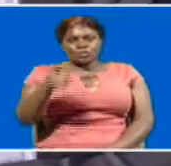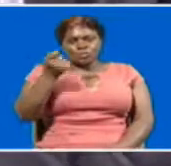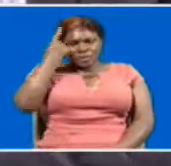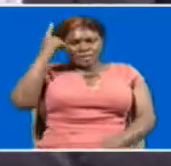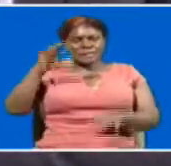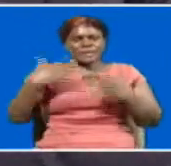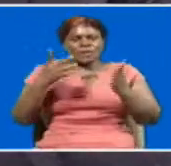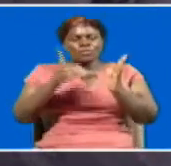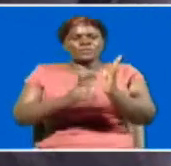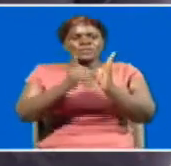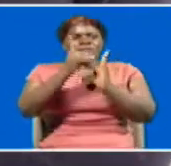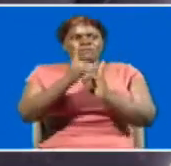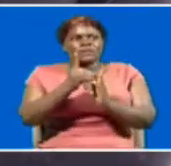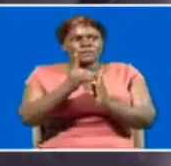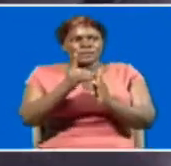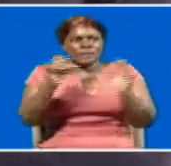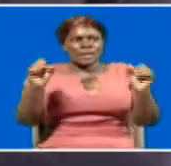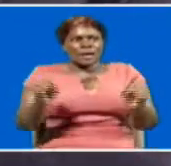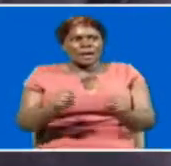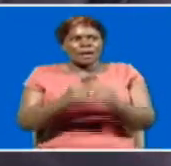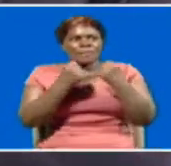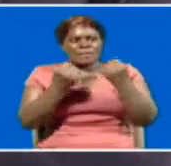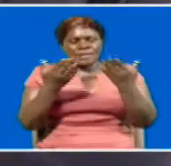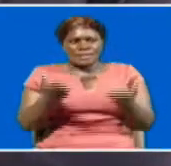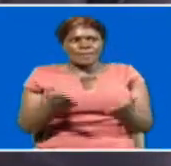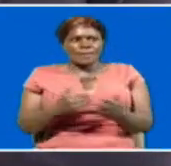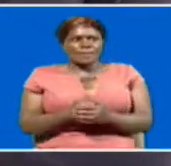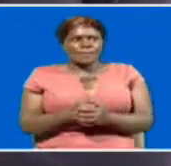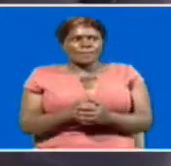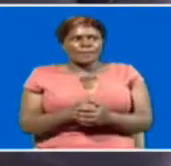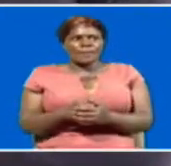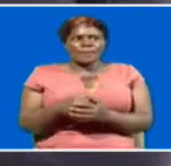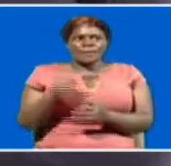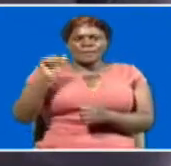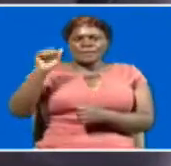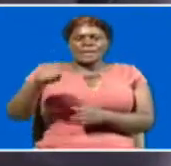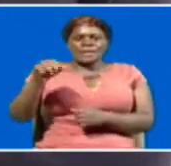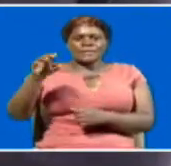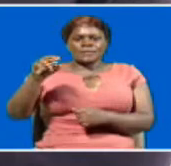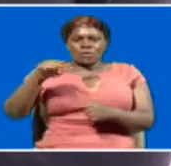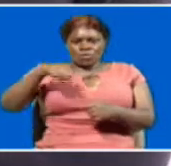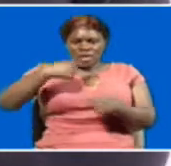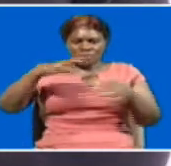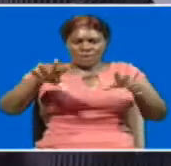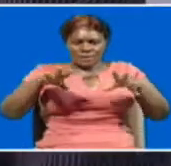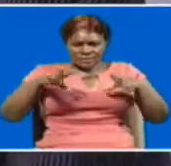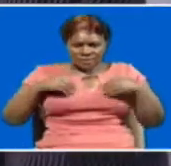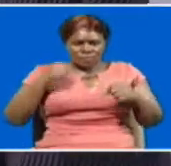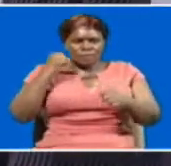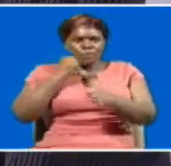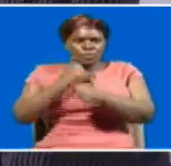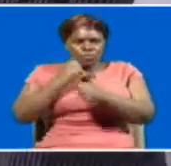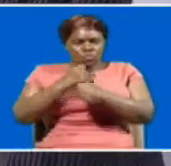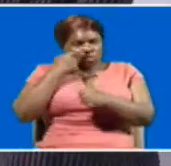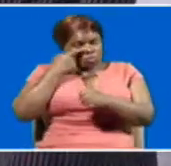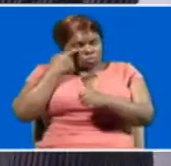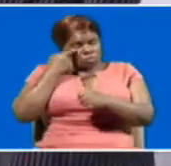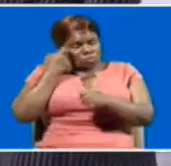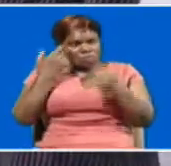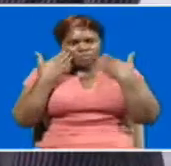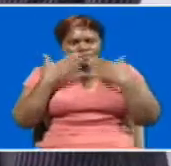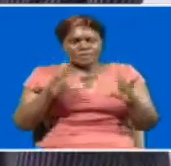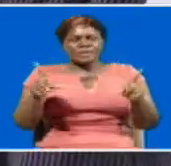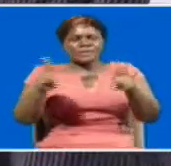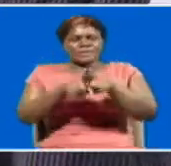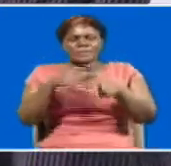that development is something that you cannot avoid. So yes, Mwamba has accepted, we are going through that cycle, and